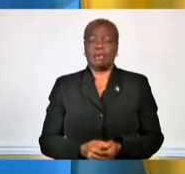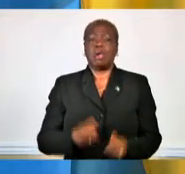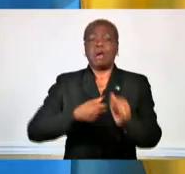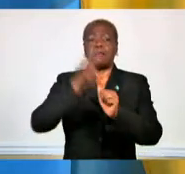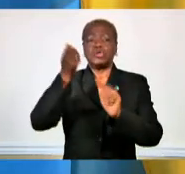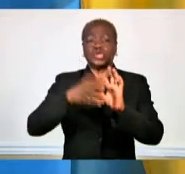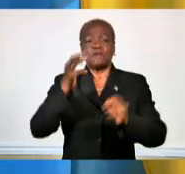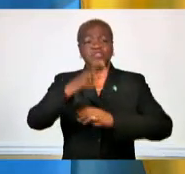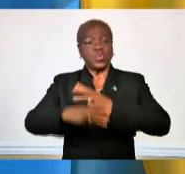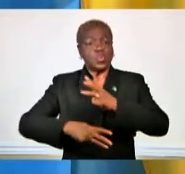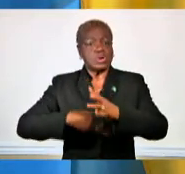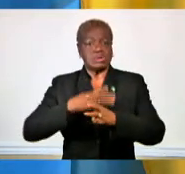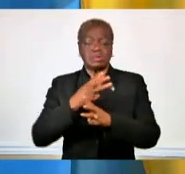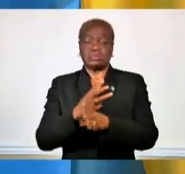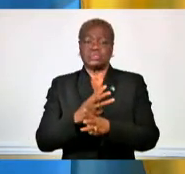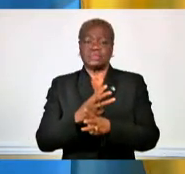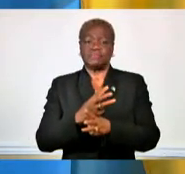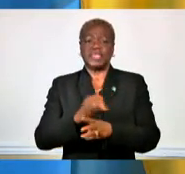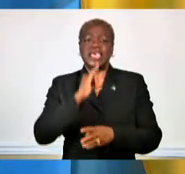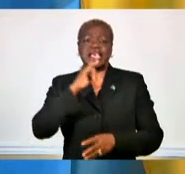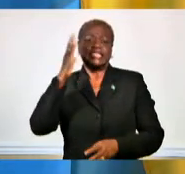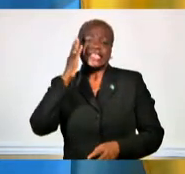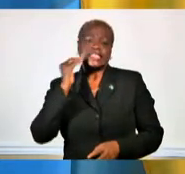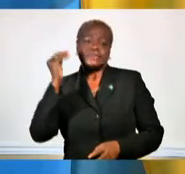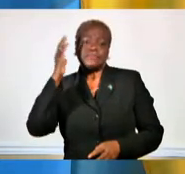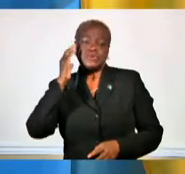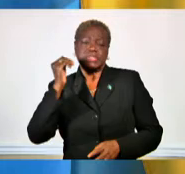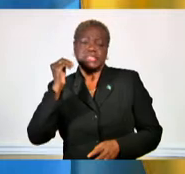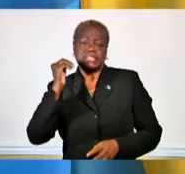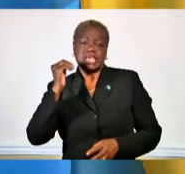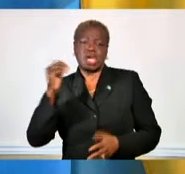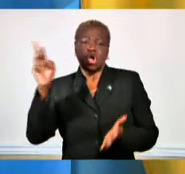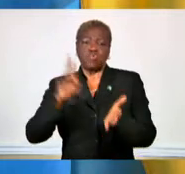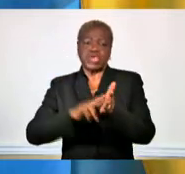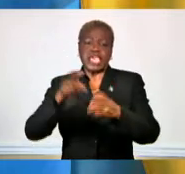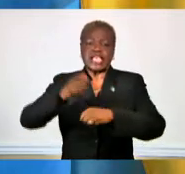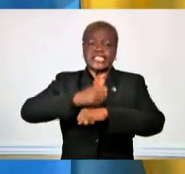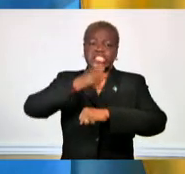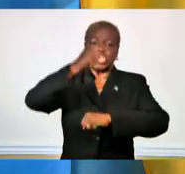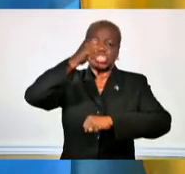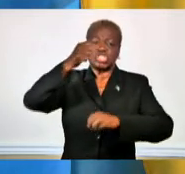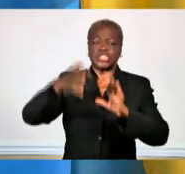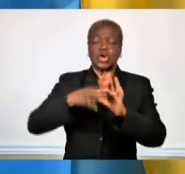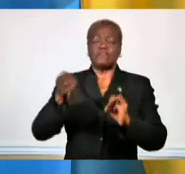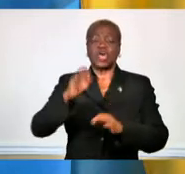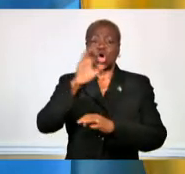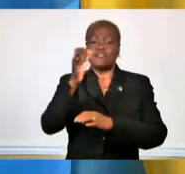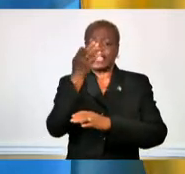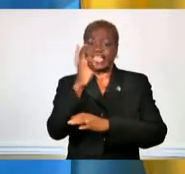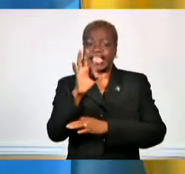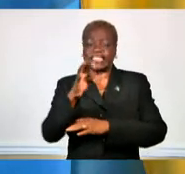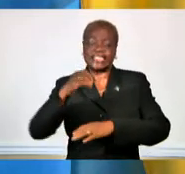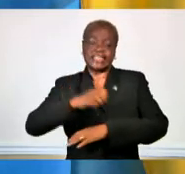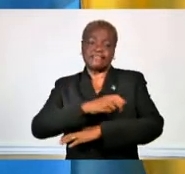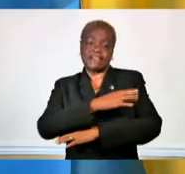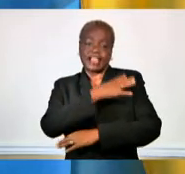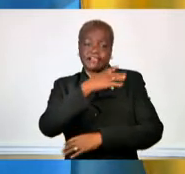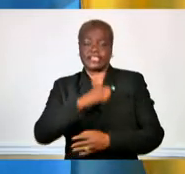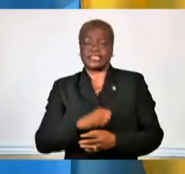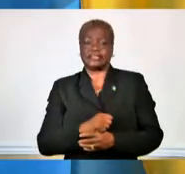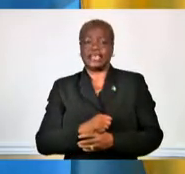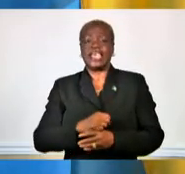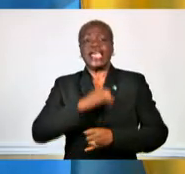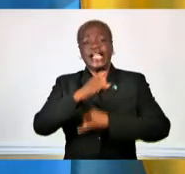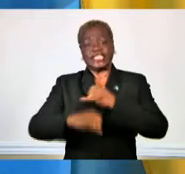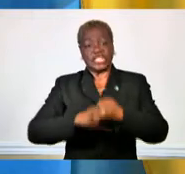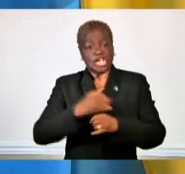of the world is experiencing a resurgence of the COVID-19 virus.